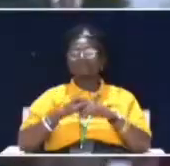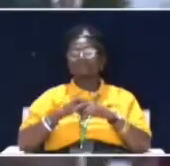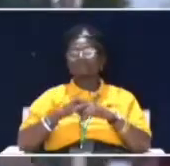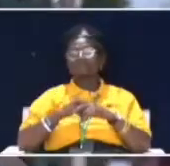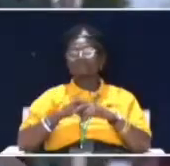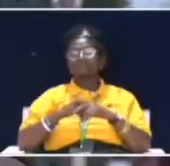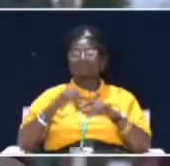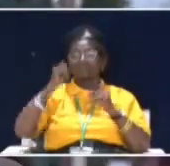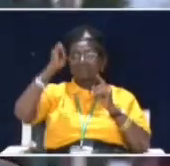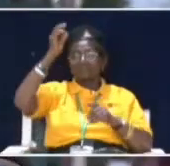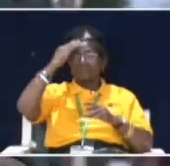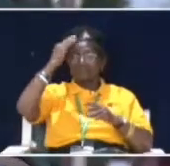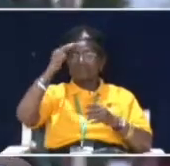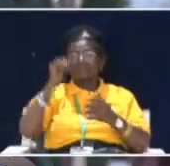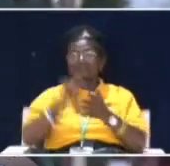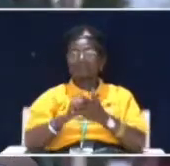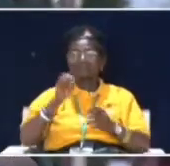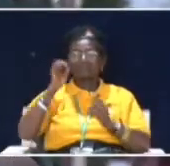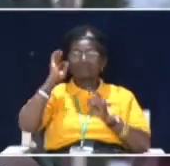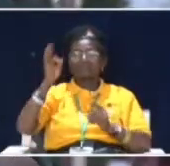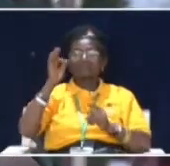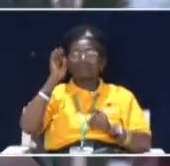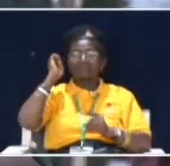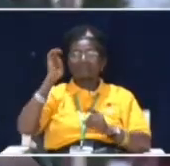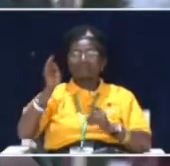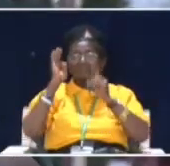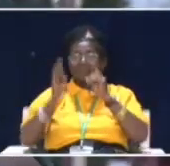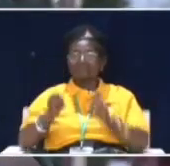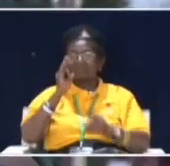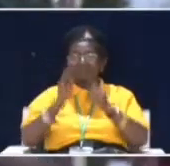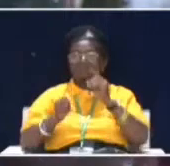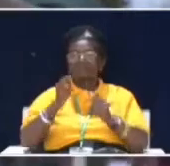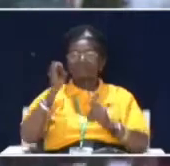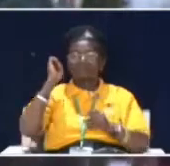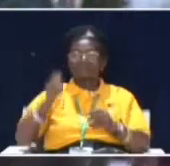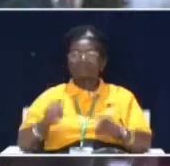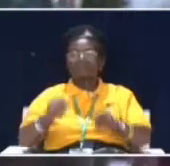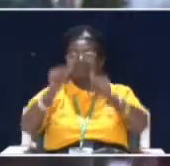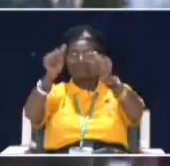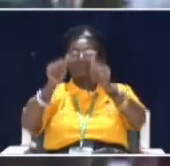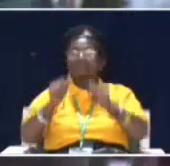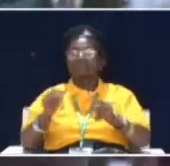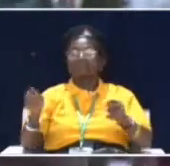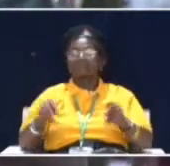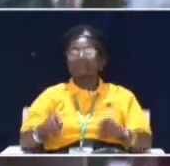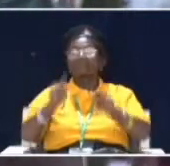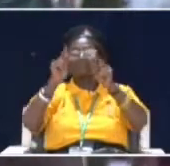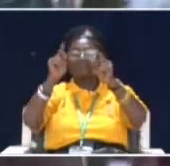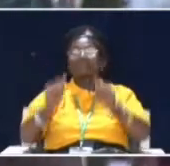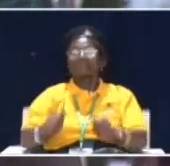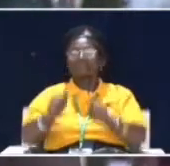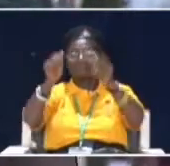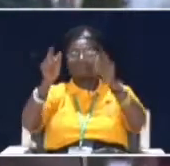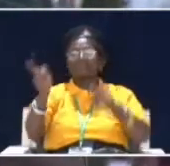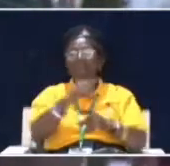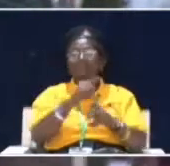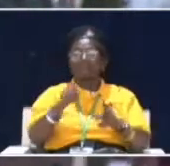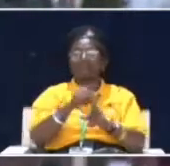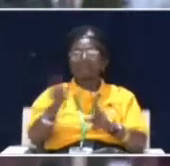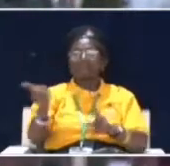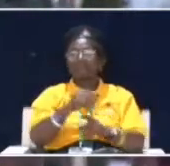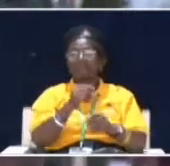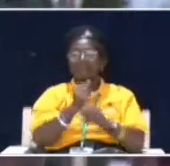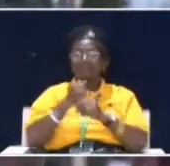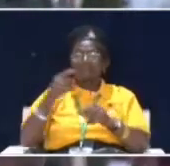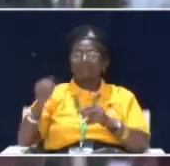he knows that if he promotes you, o mo pe to n ba gbe oga, when you get to the position, nigba to ba depo na, you won't forget